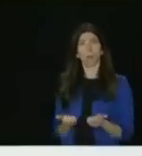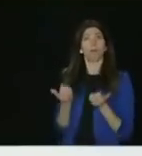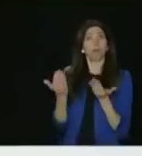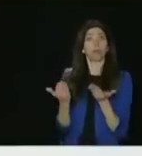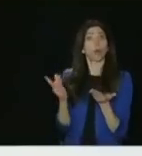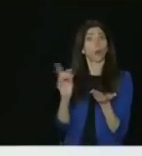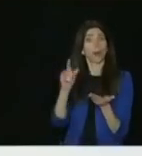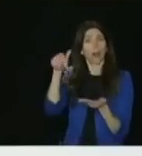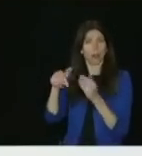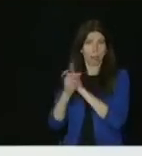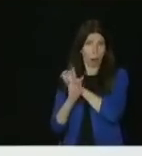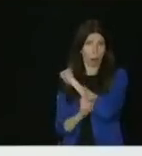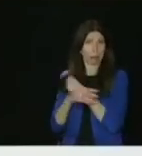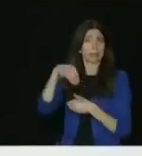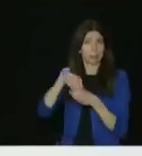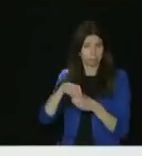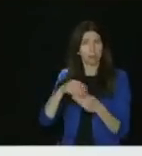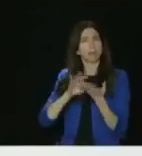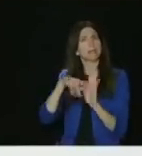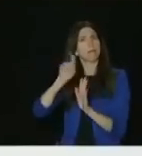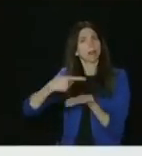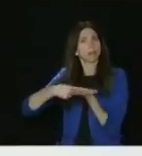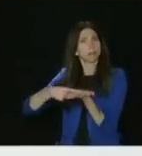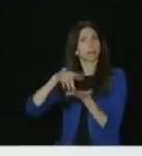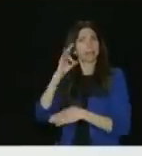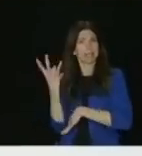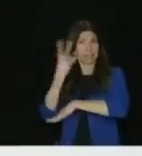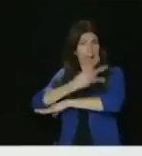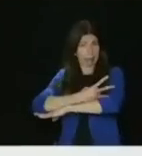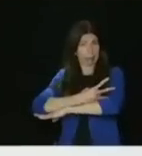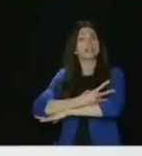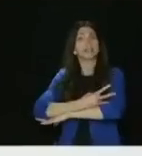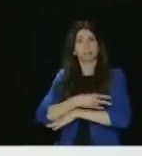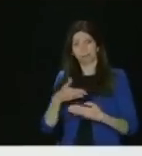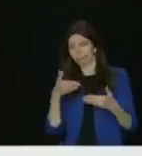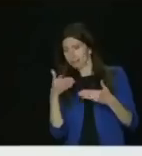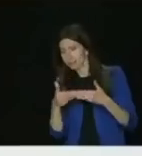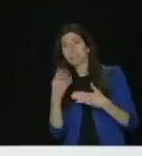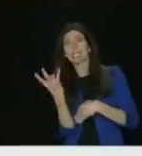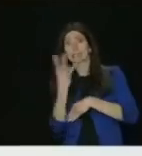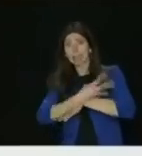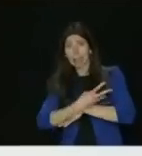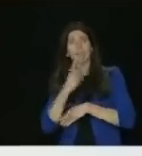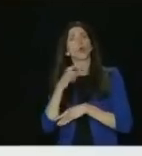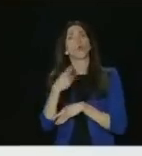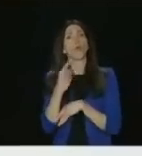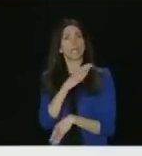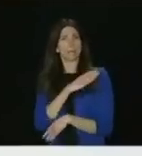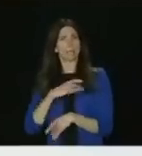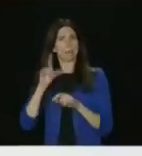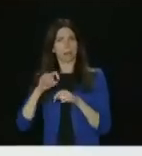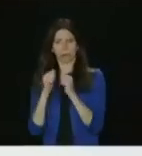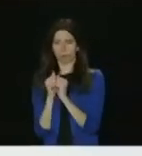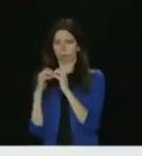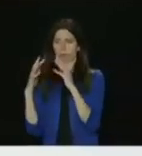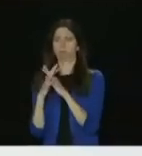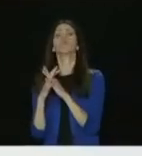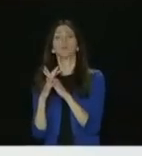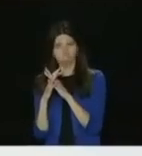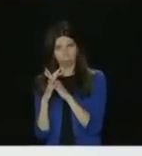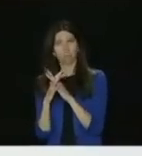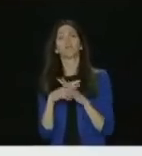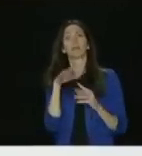7 days. In the coming days, a parliamentary committee will be struck to provide oversight while the emergency is in effect.